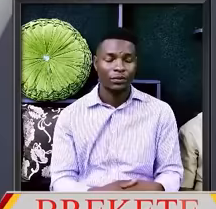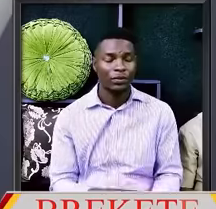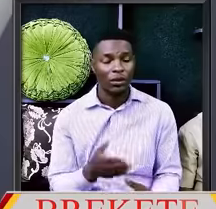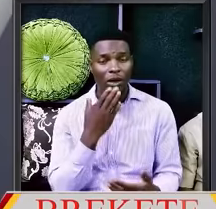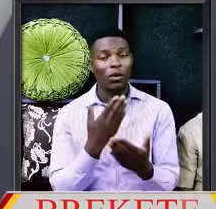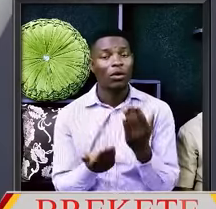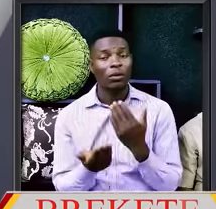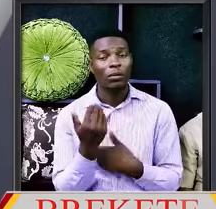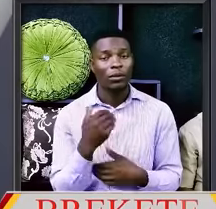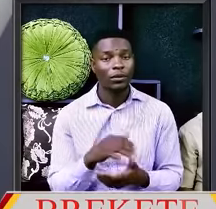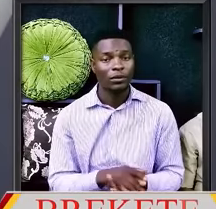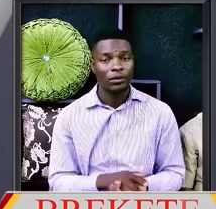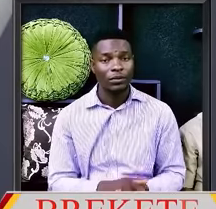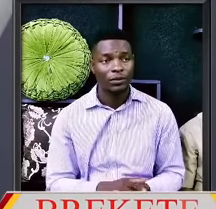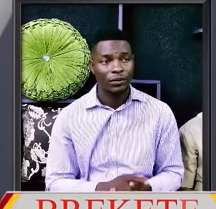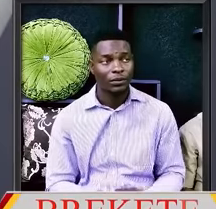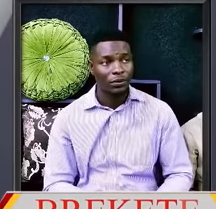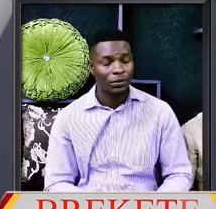Hello, good morning.